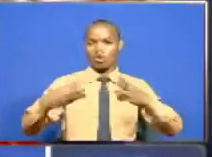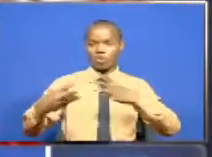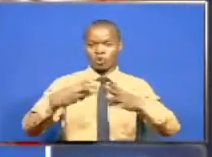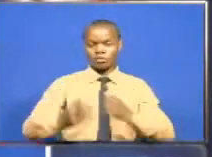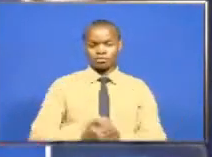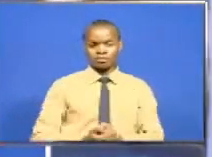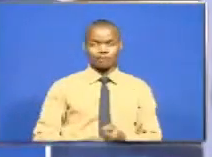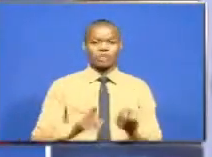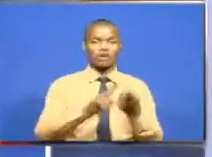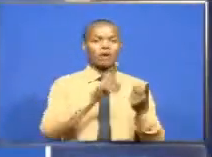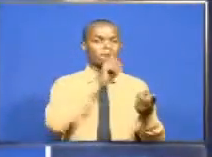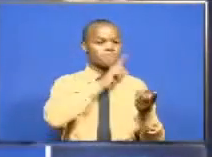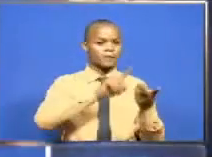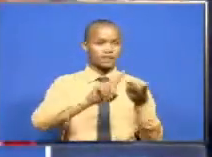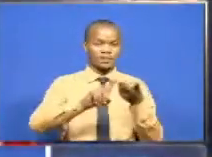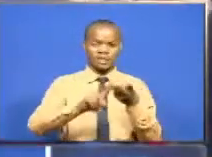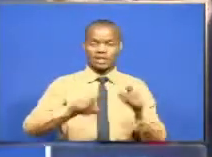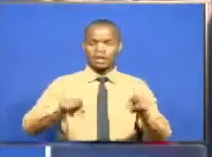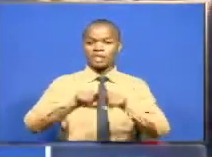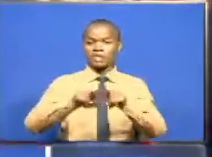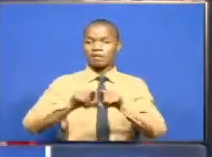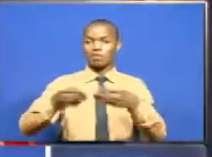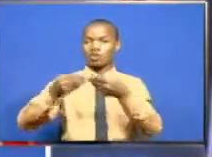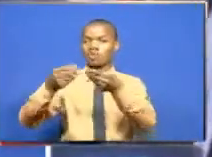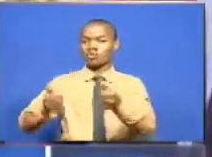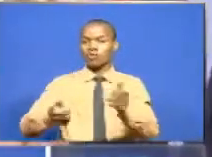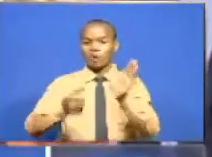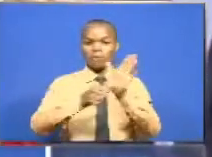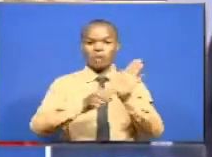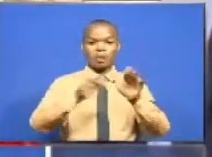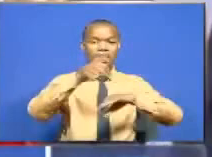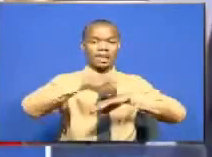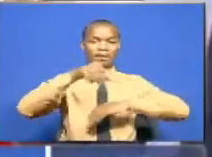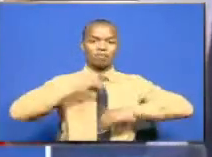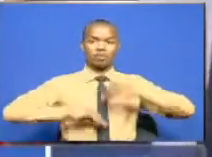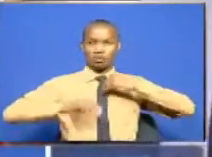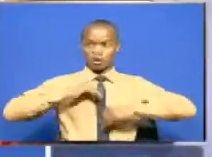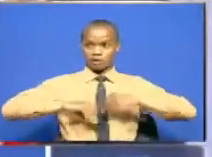vile tutatue hii shida ya mambo ya ufisadi